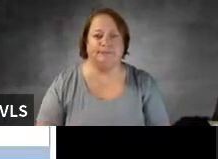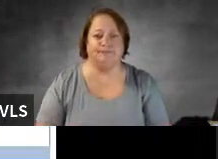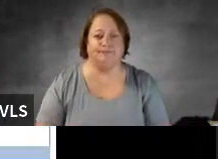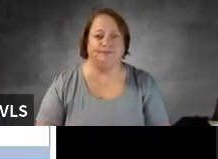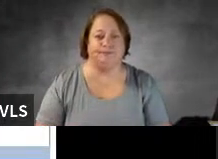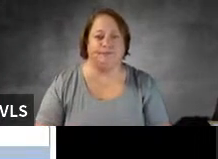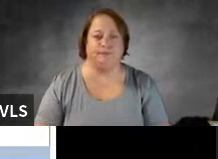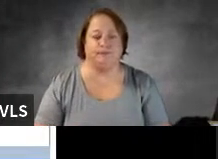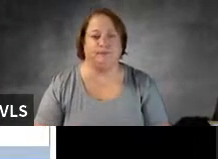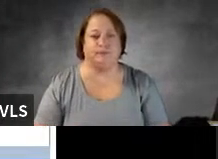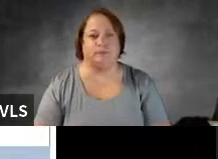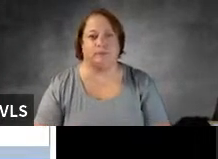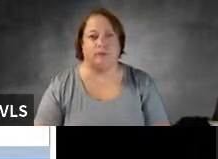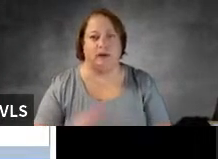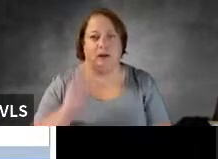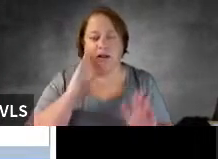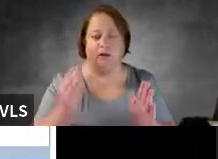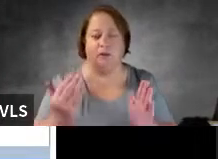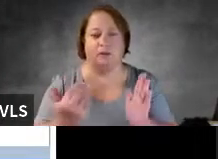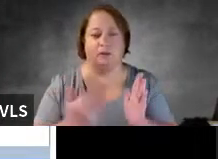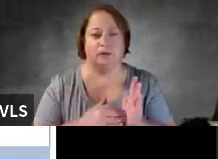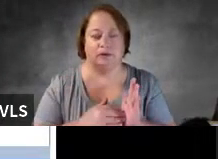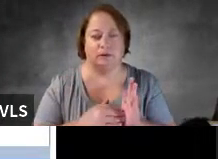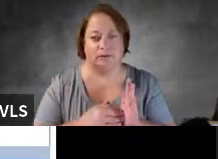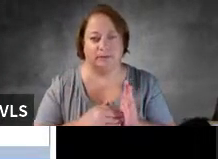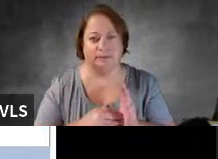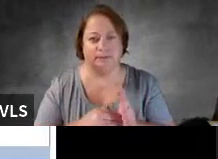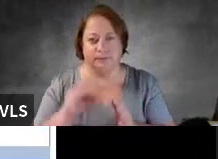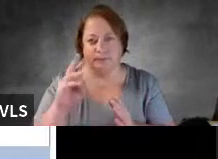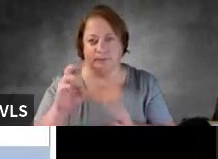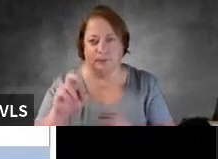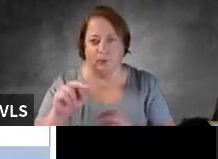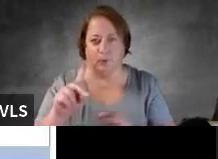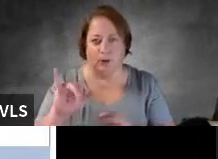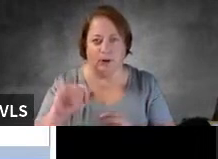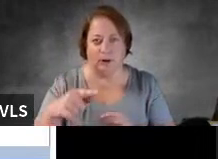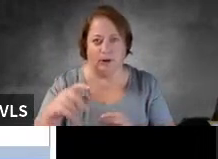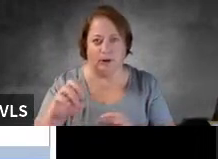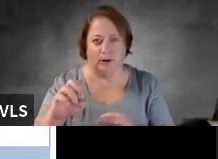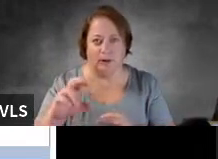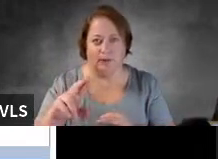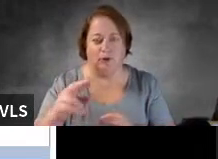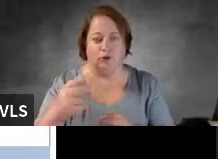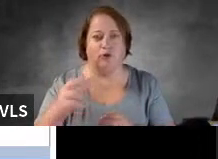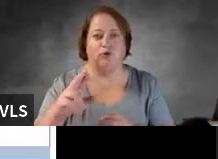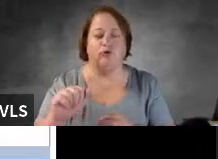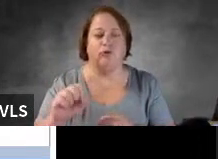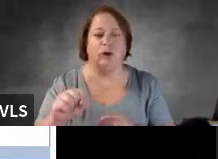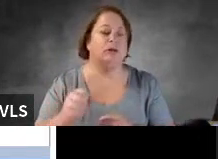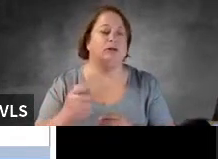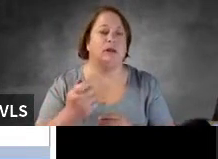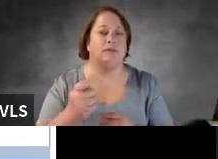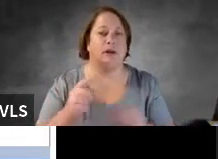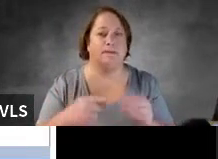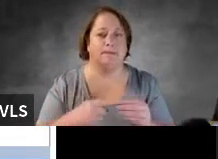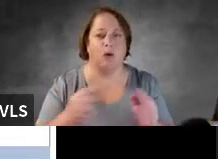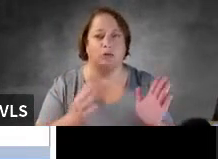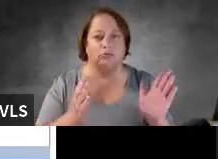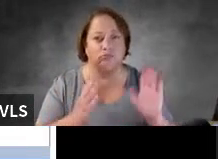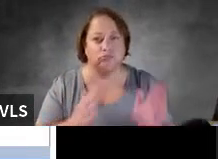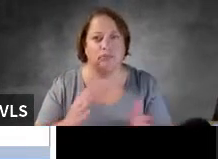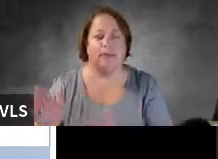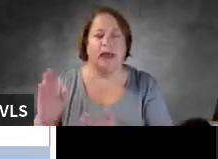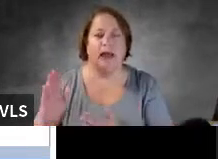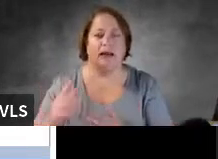Good evening again, Governing Council. Wendy Pendergrass, Chief Academic Officer. I'm going to talk to you this evening about a little bit about strategic planning and then